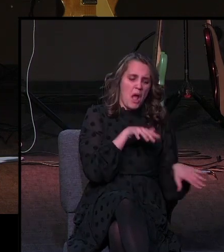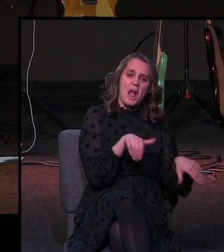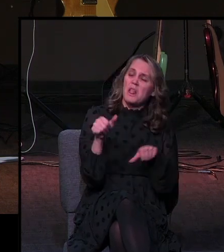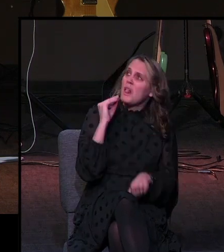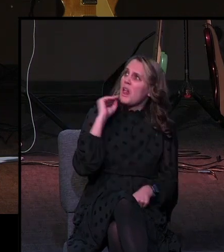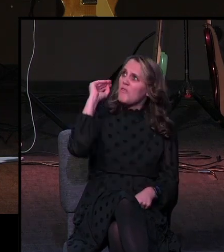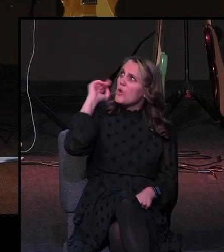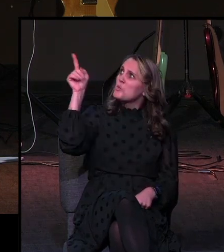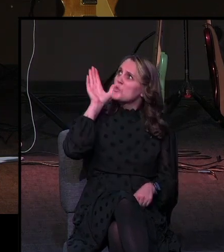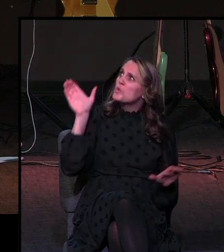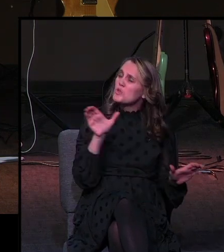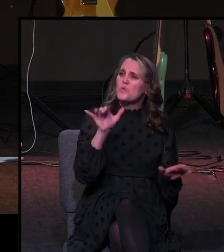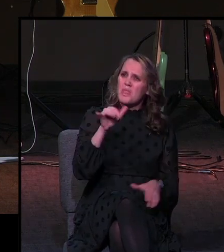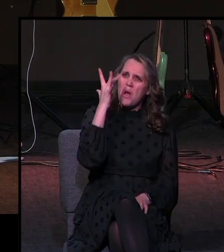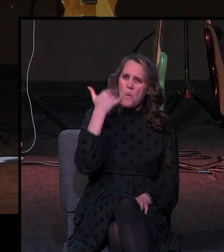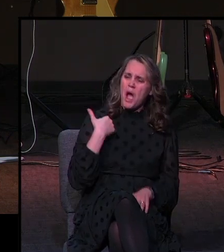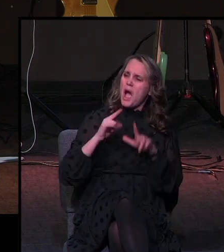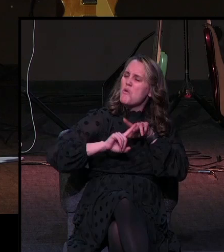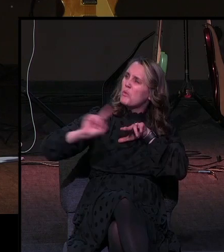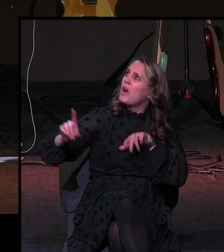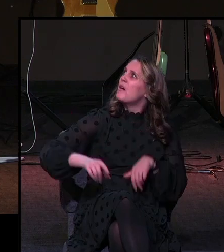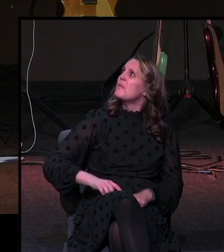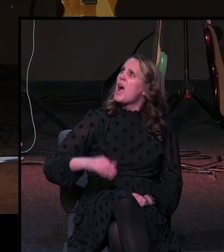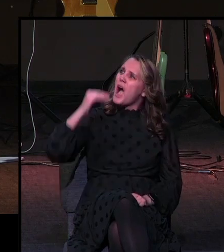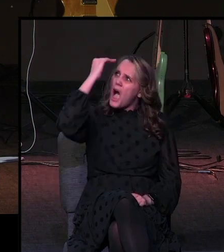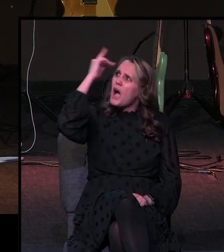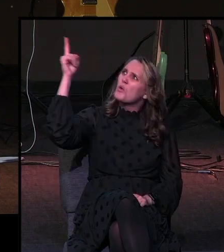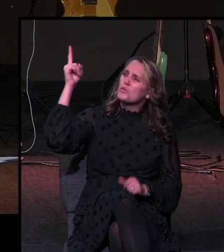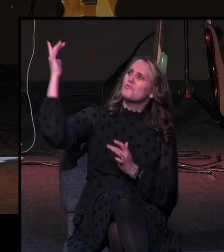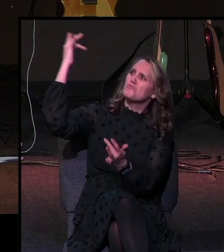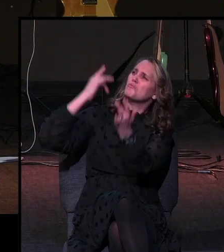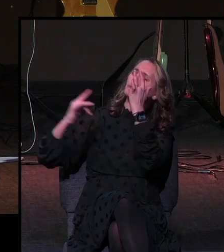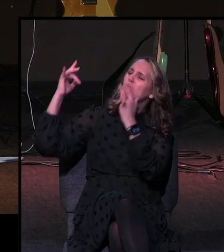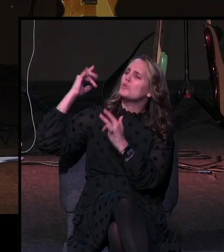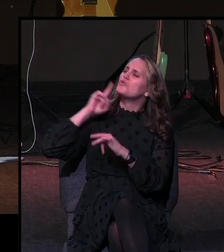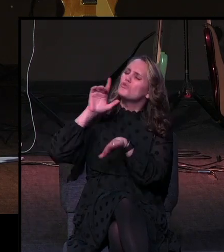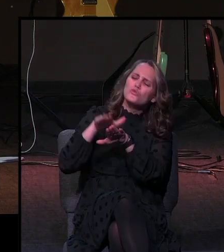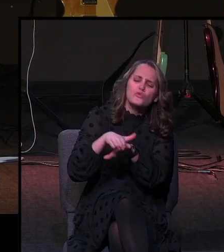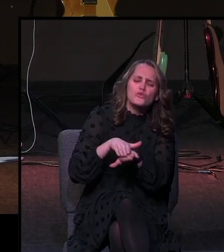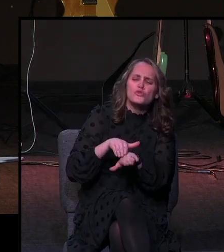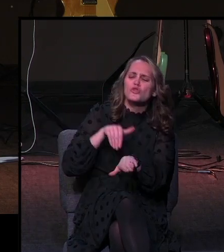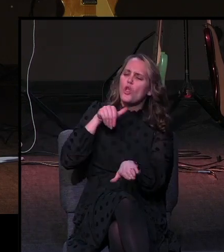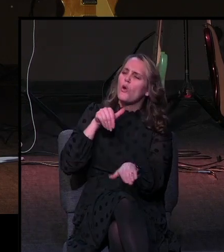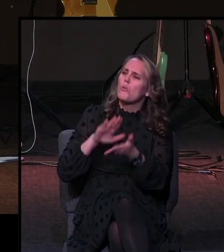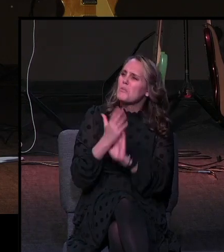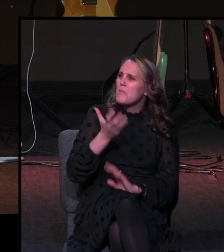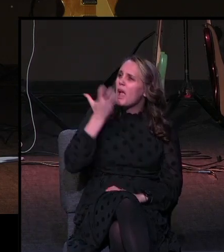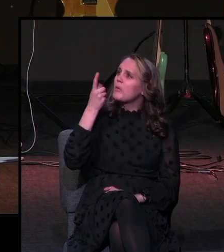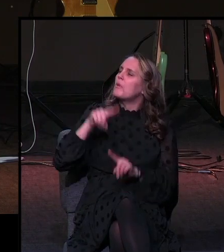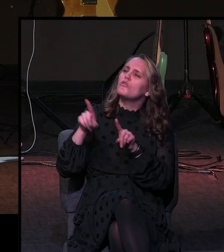is why I ran away to Tarshish. I knew that you are a merciful and compassionate God, slow to get angry and filled with unfailing